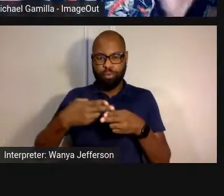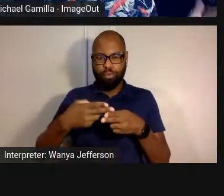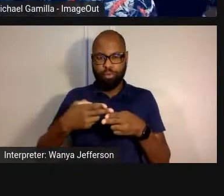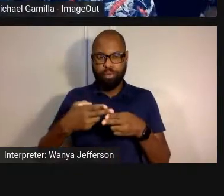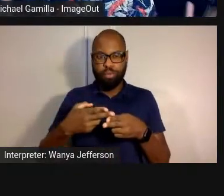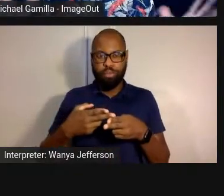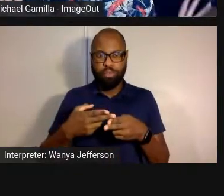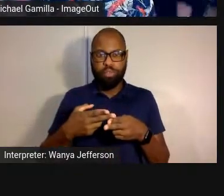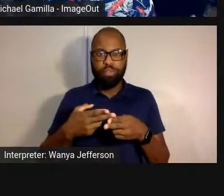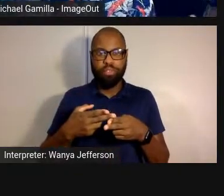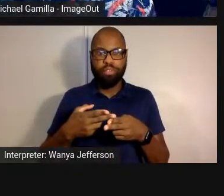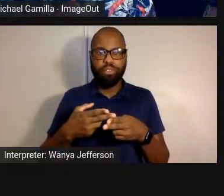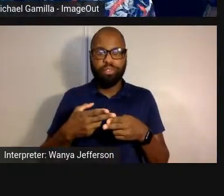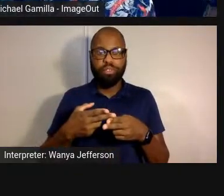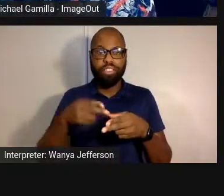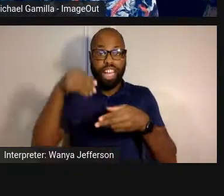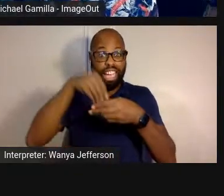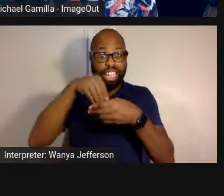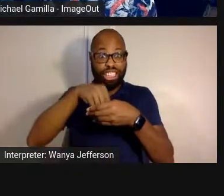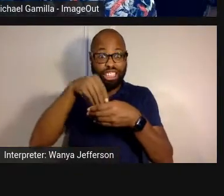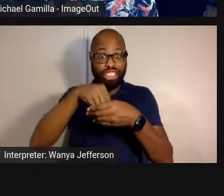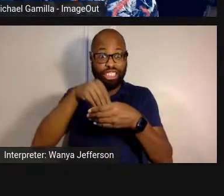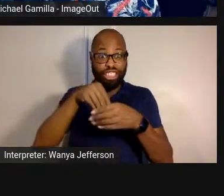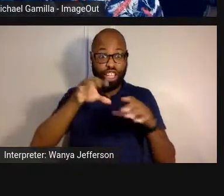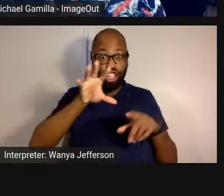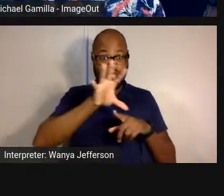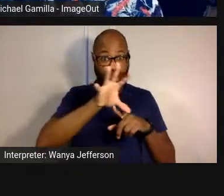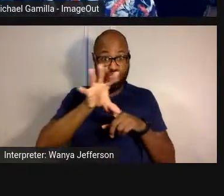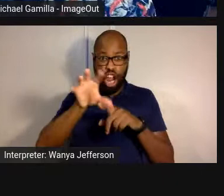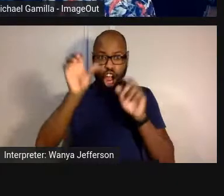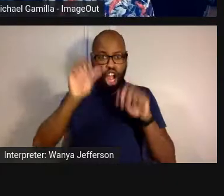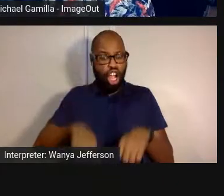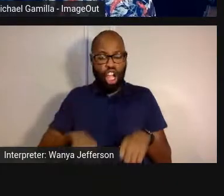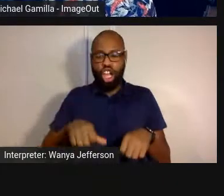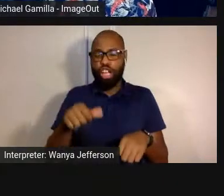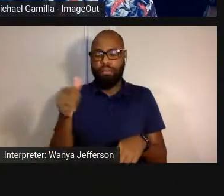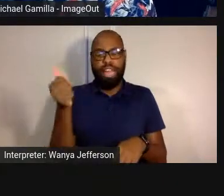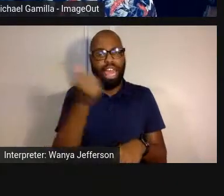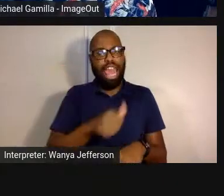the interior shots could have easily been anywhere.